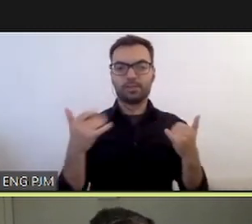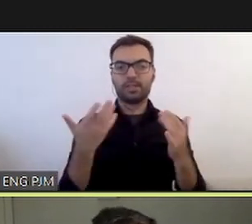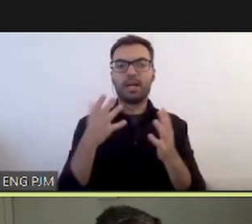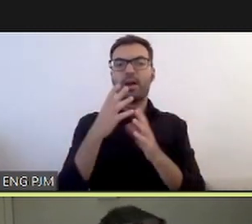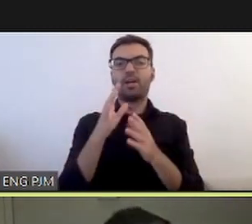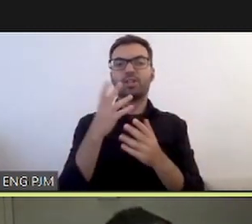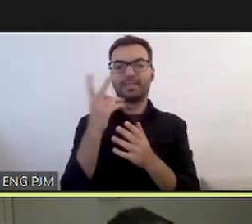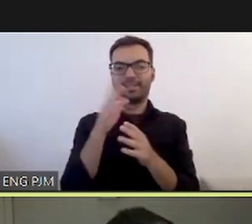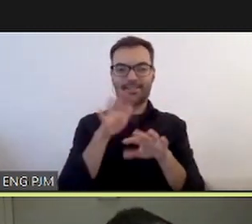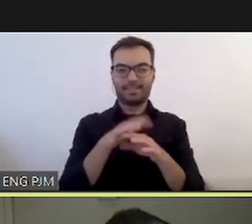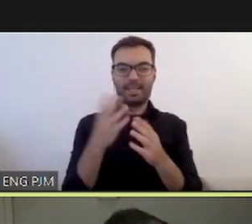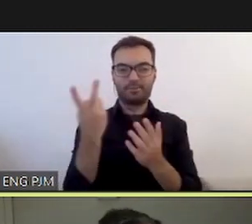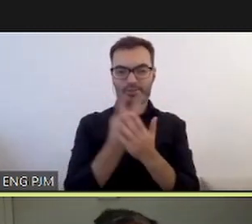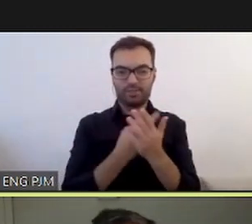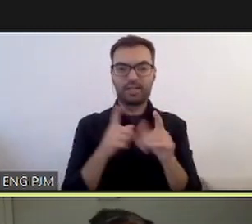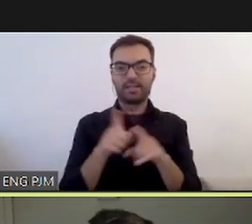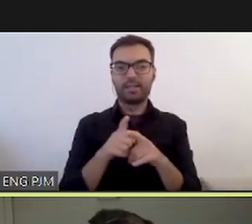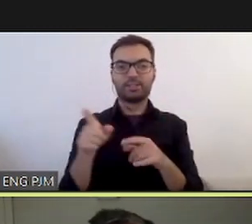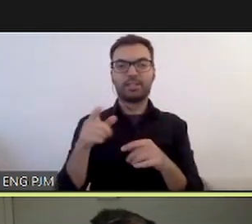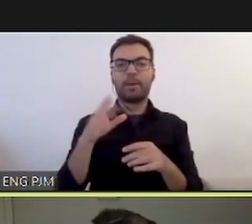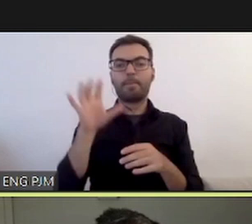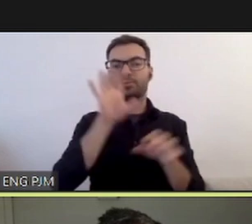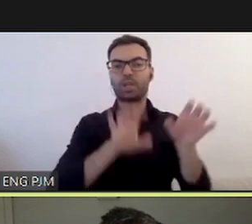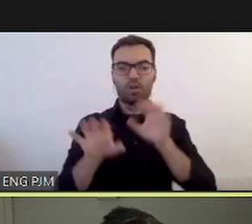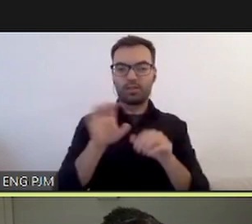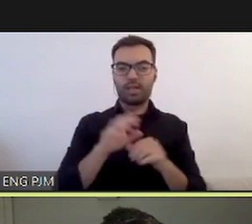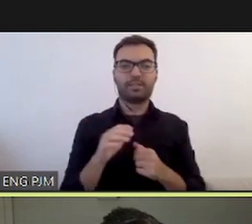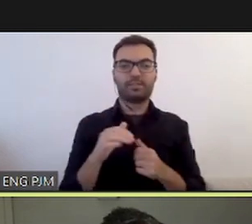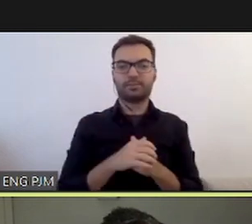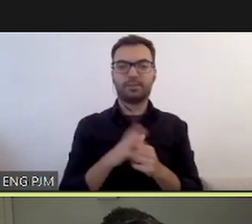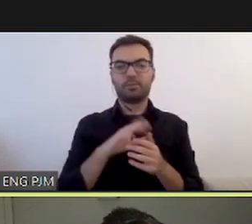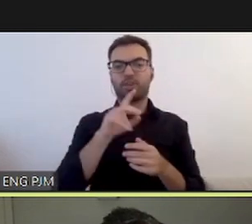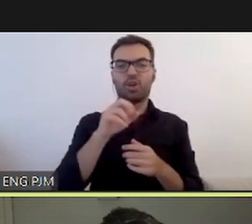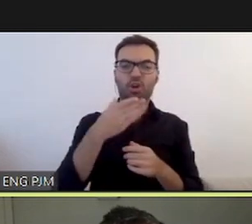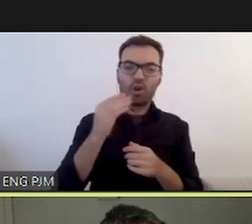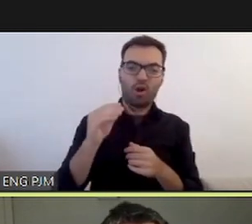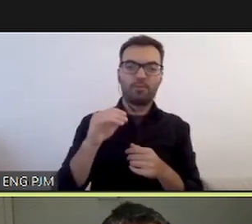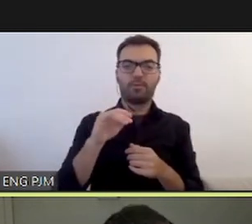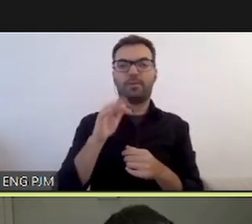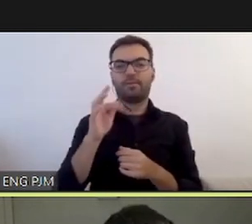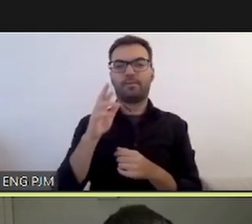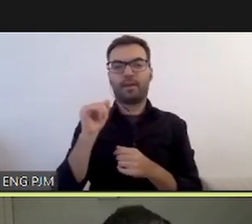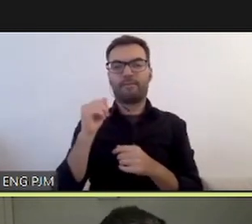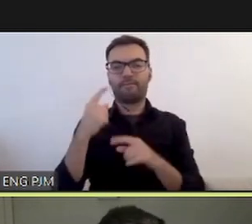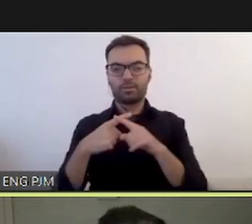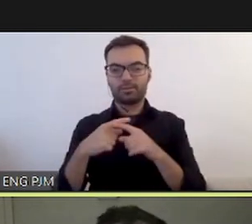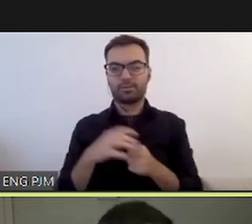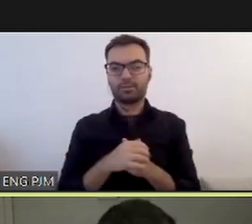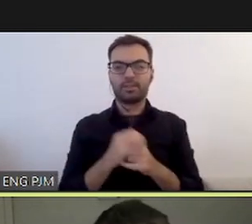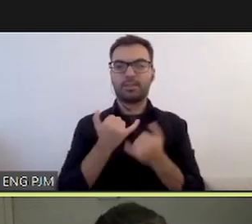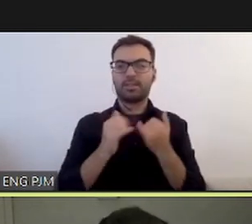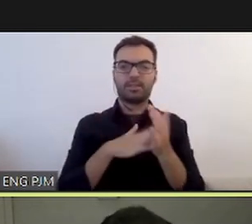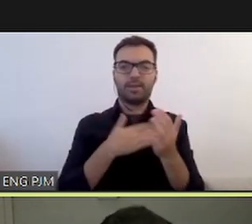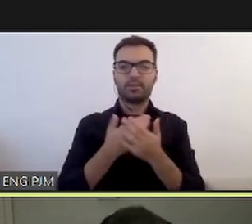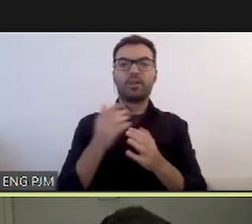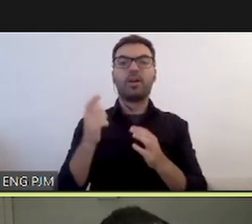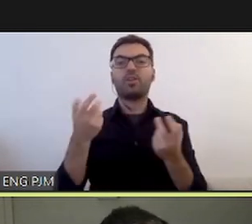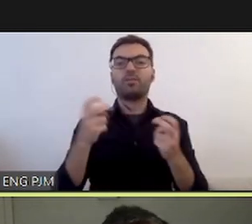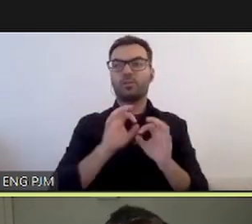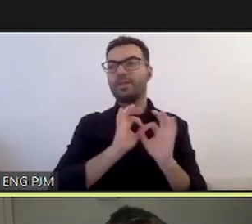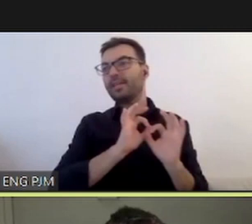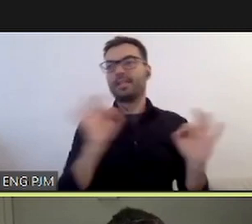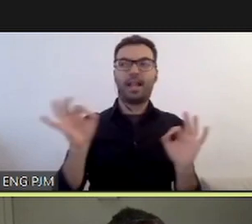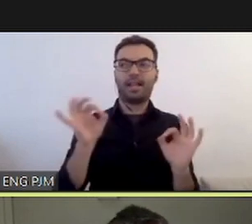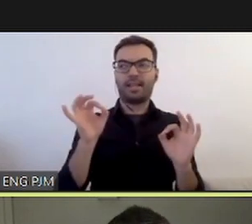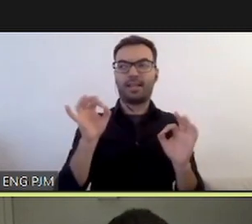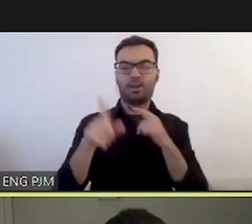readers and the browsers. When we build, let's say, the perfect solution,